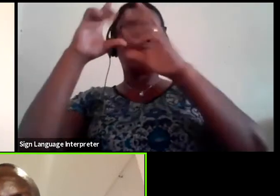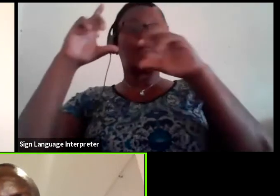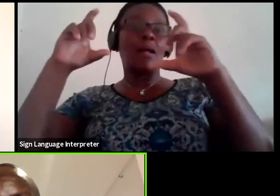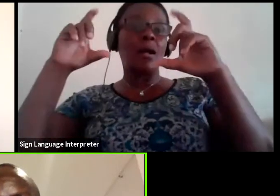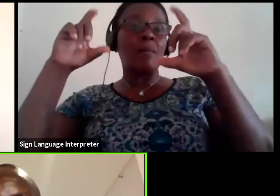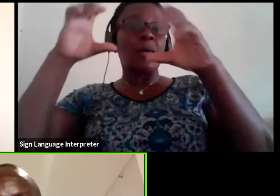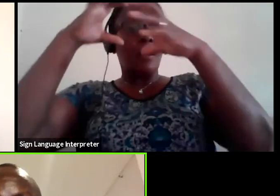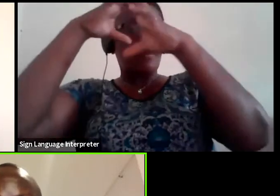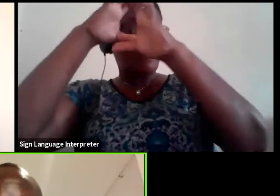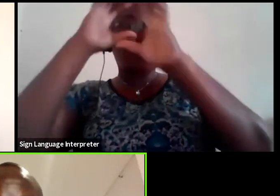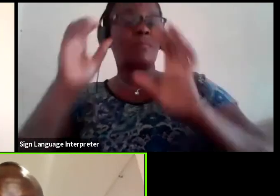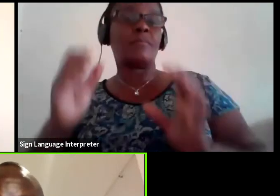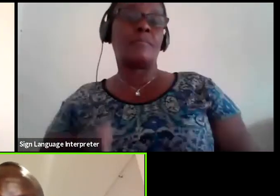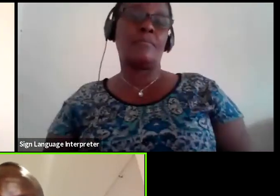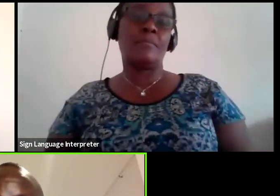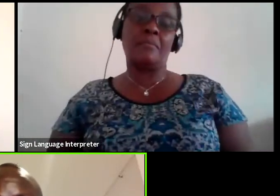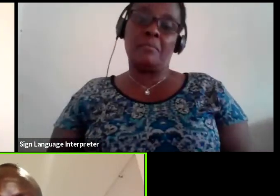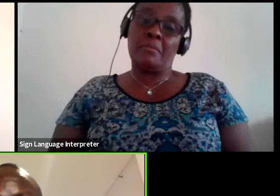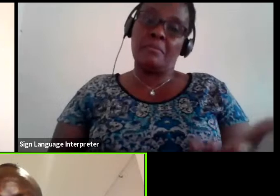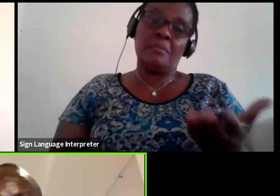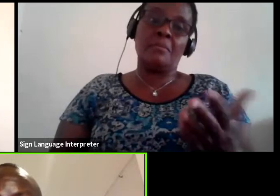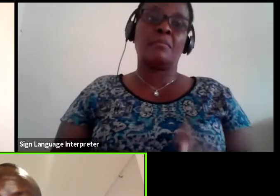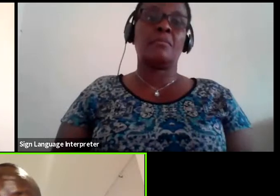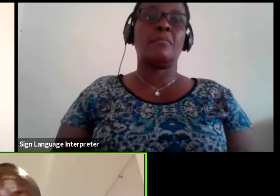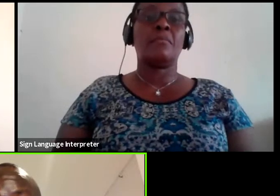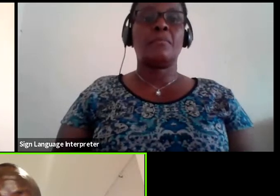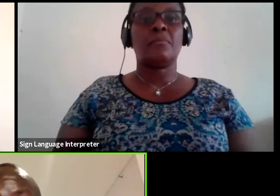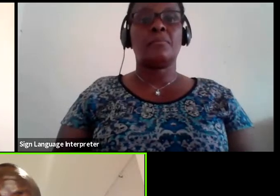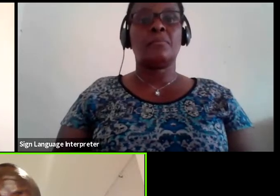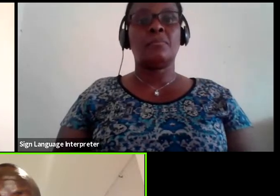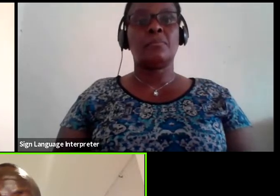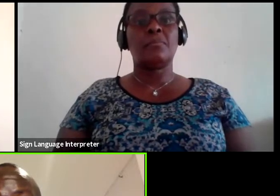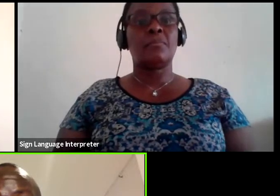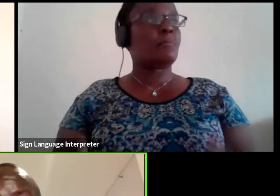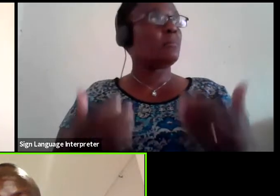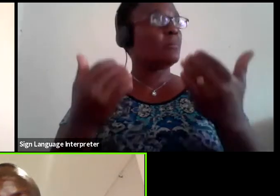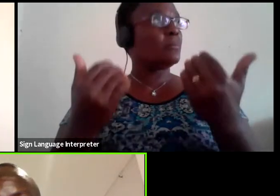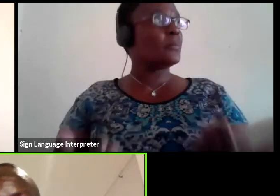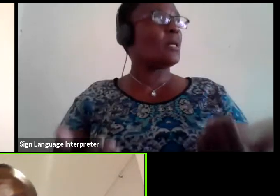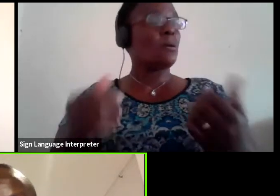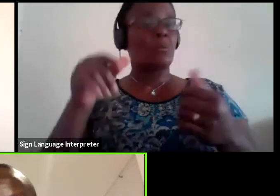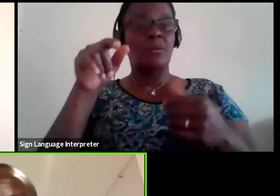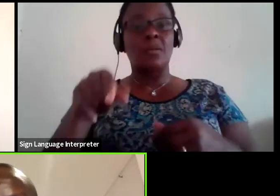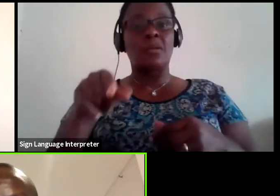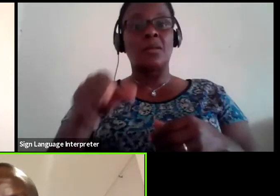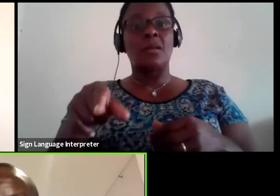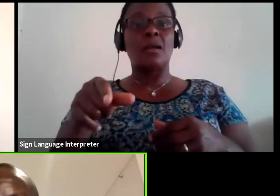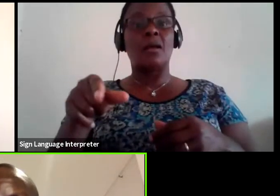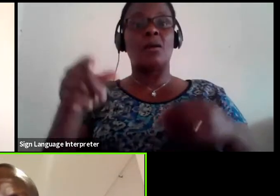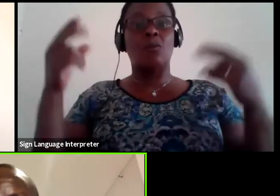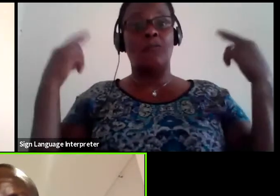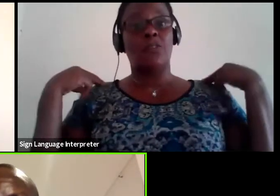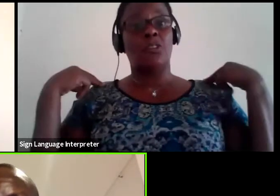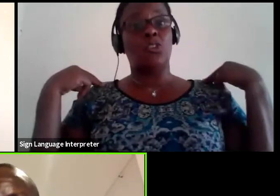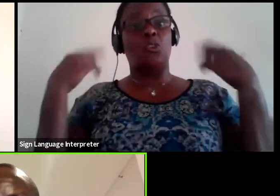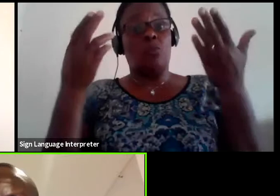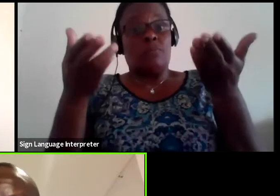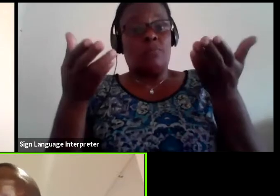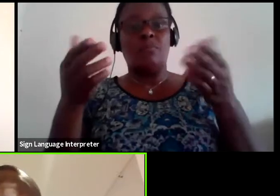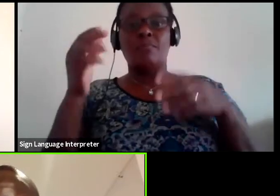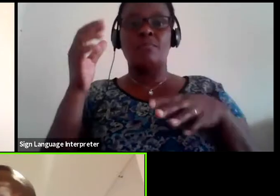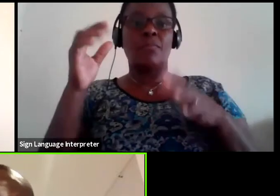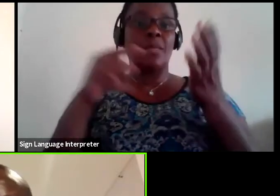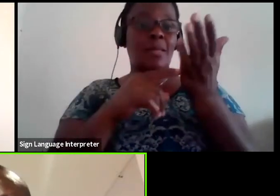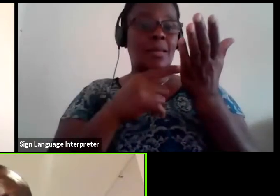of CCTVs across different countries, especially now with they're coming with facial recognition technology, which